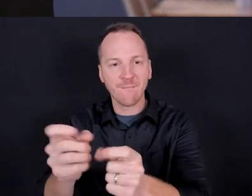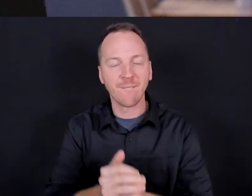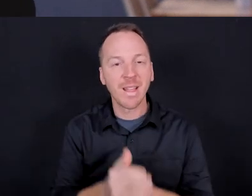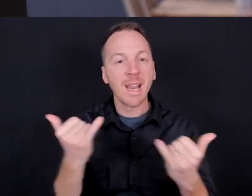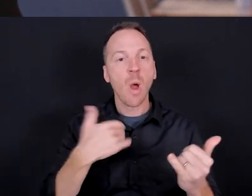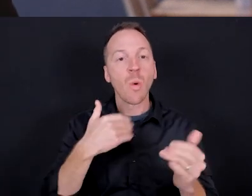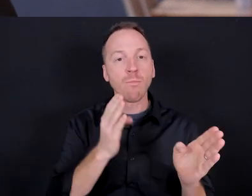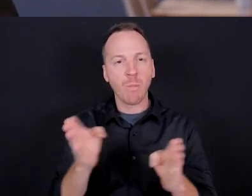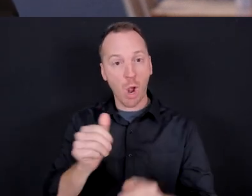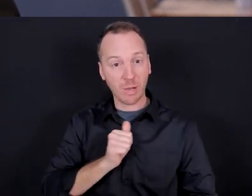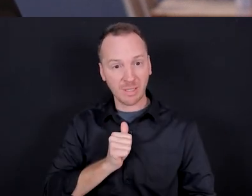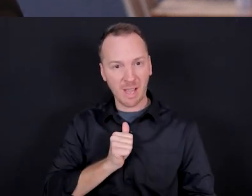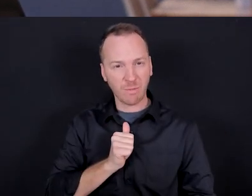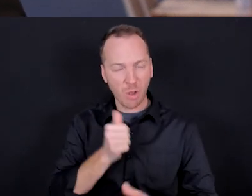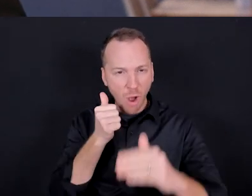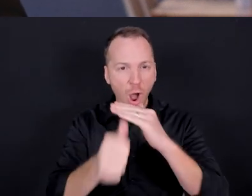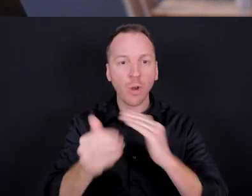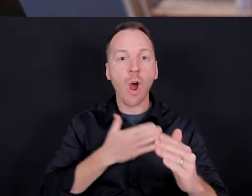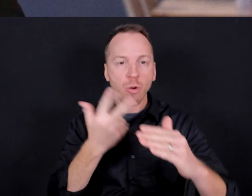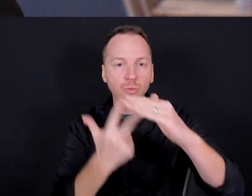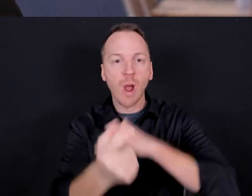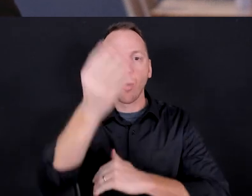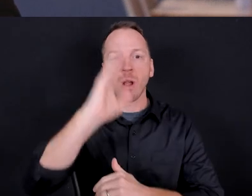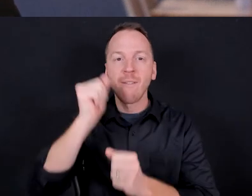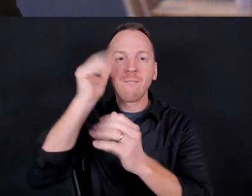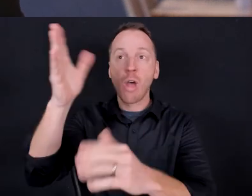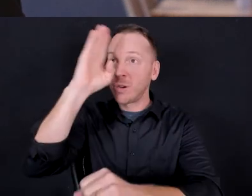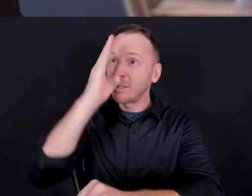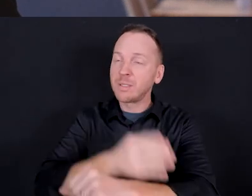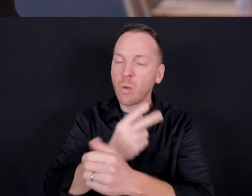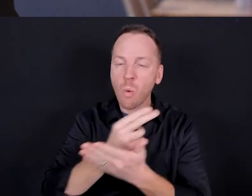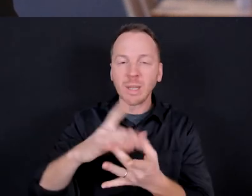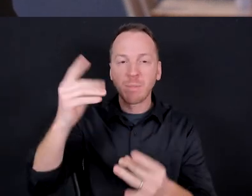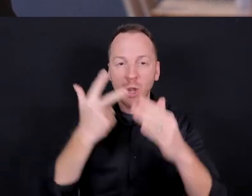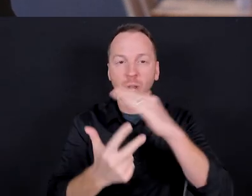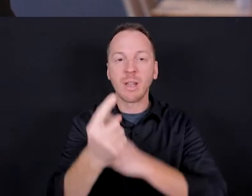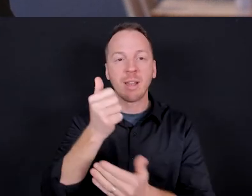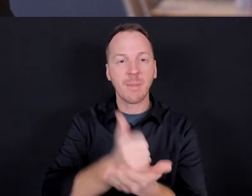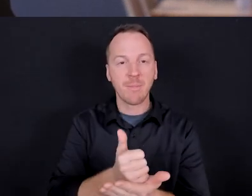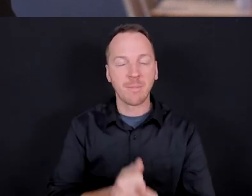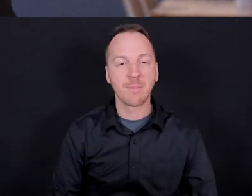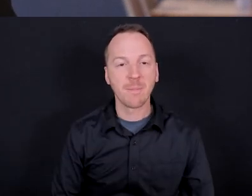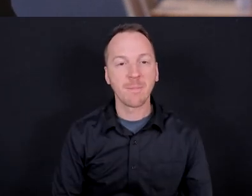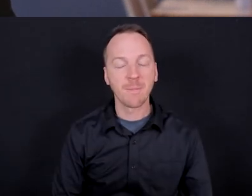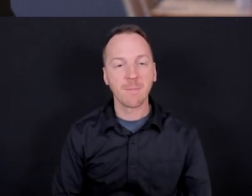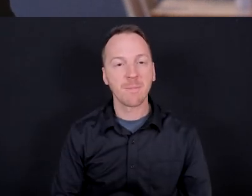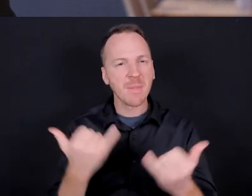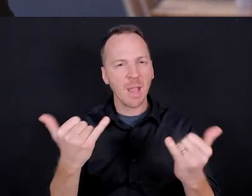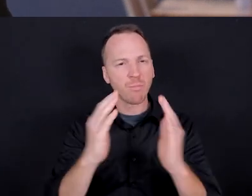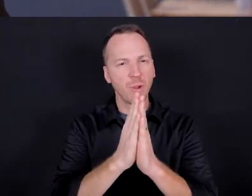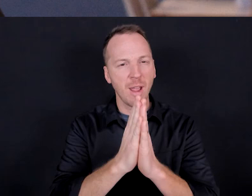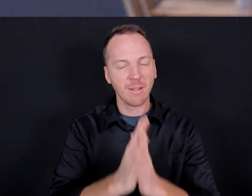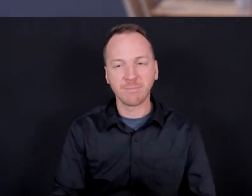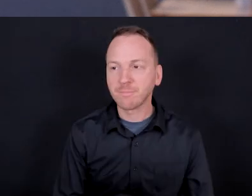in the name of our triune God, Father, Son, and Holy Spirit. Amen. And let's bow our